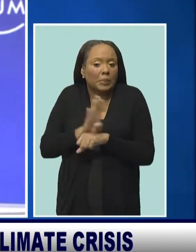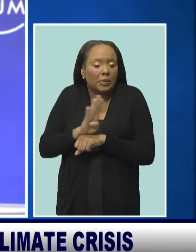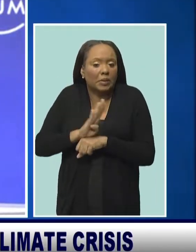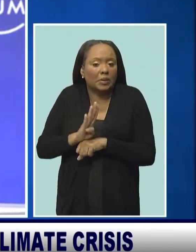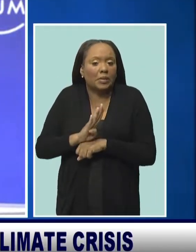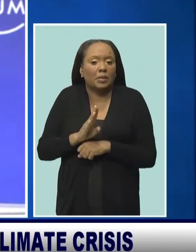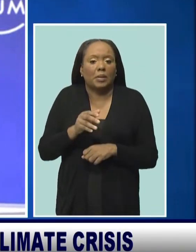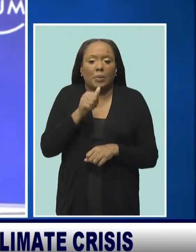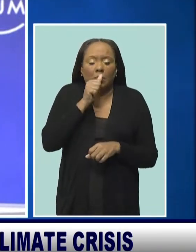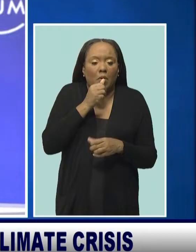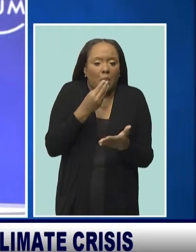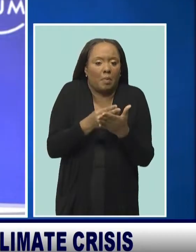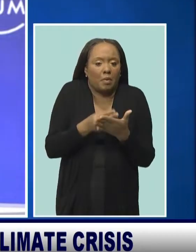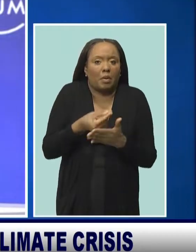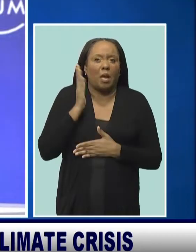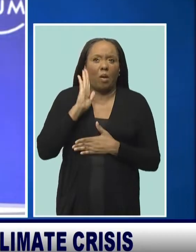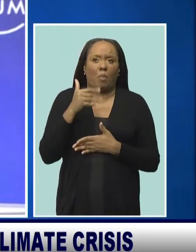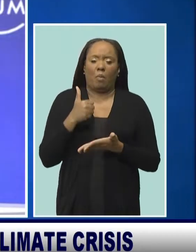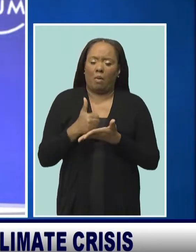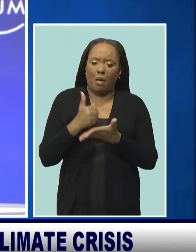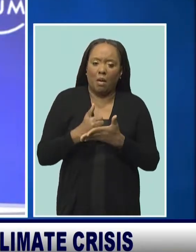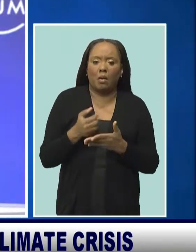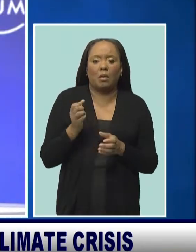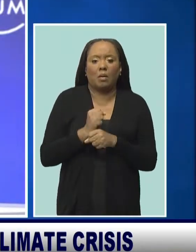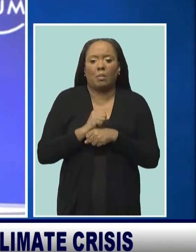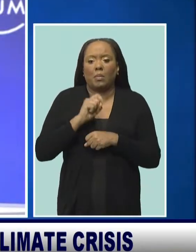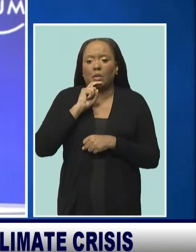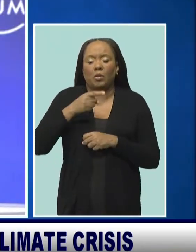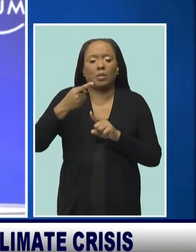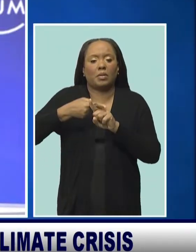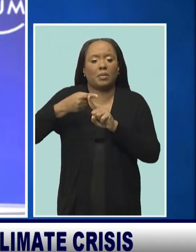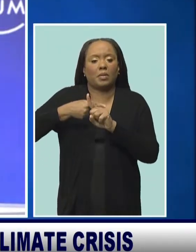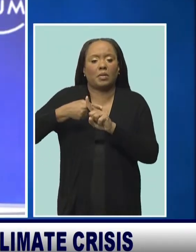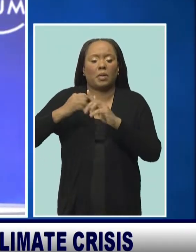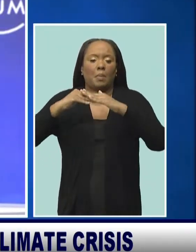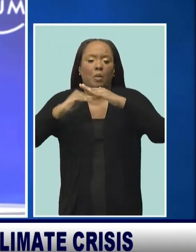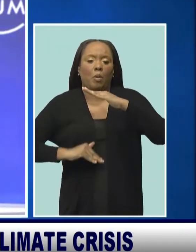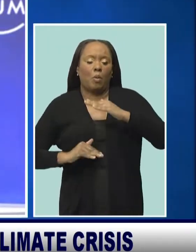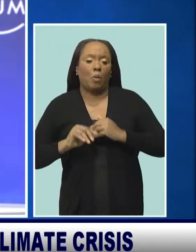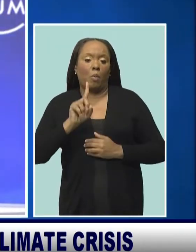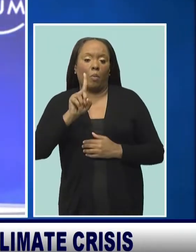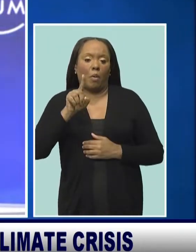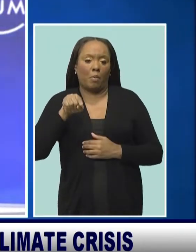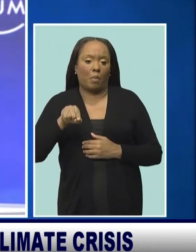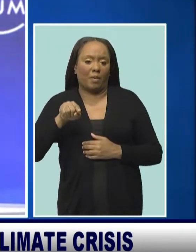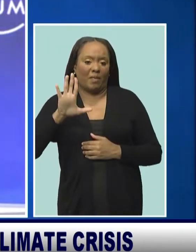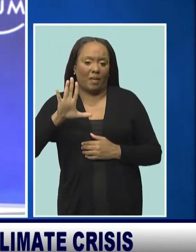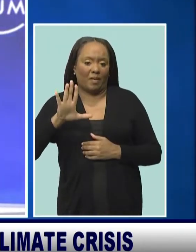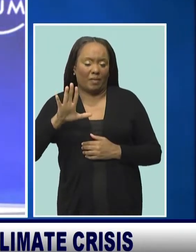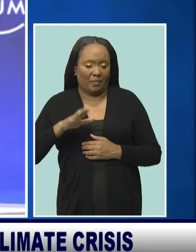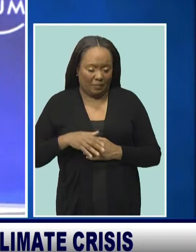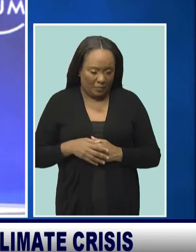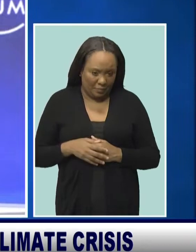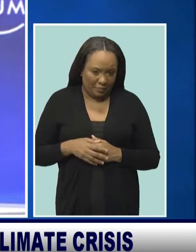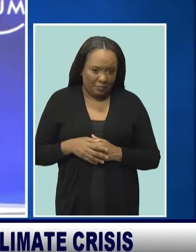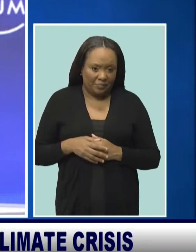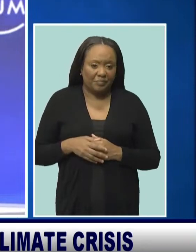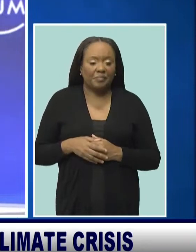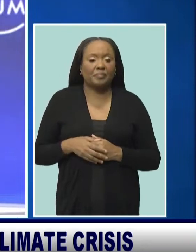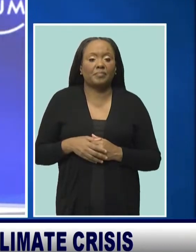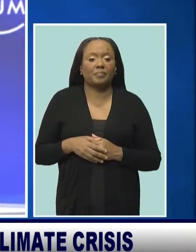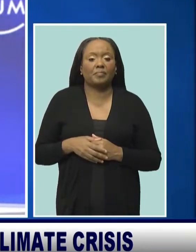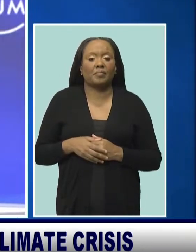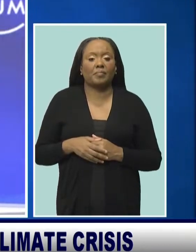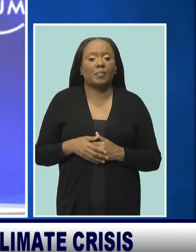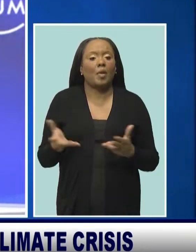help mitigate and to keep temperatures below 1.5. I do believe that it may